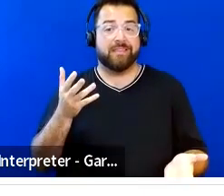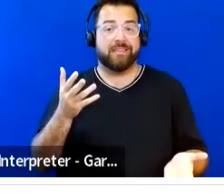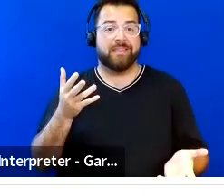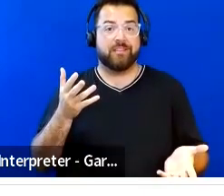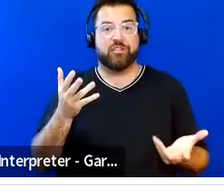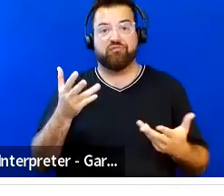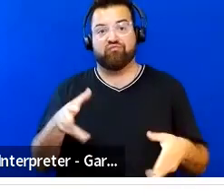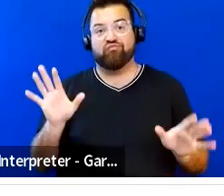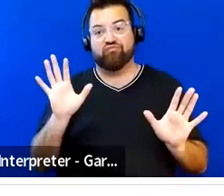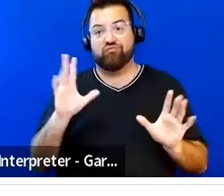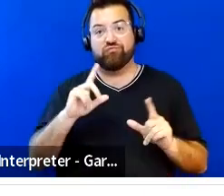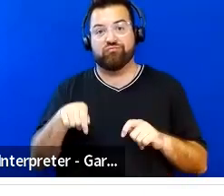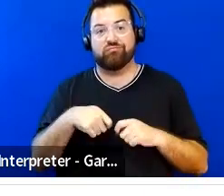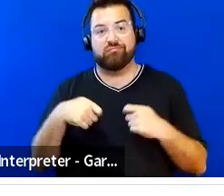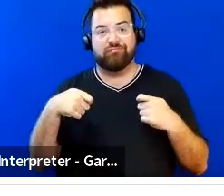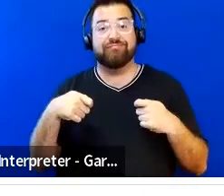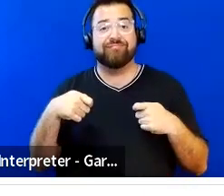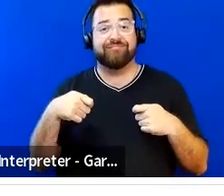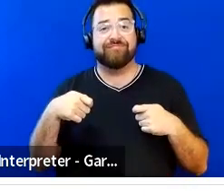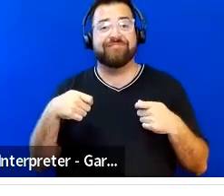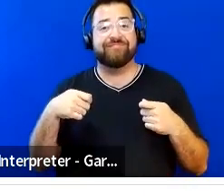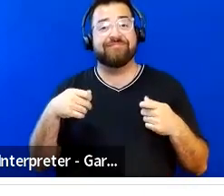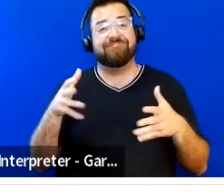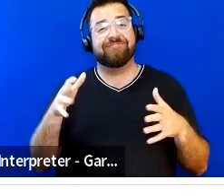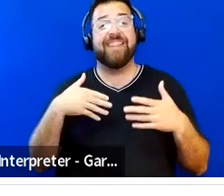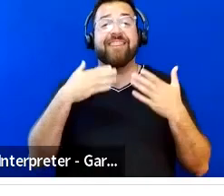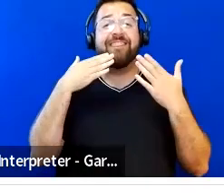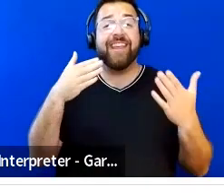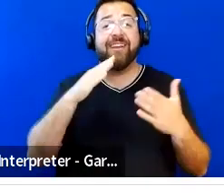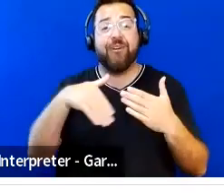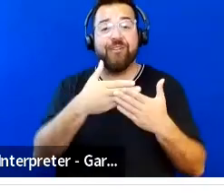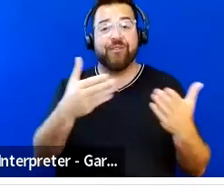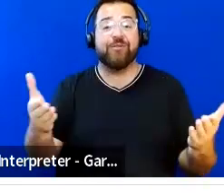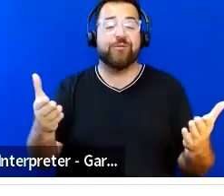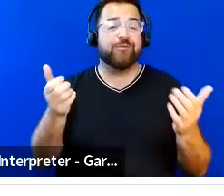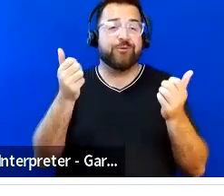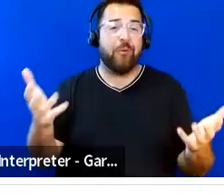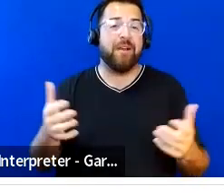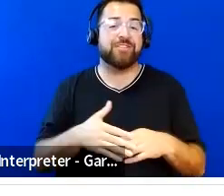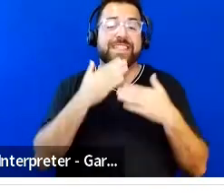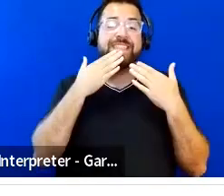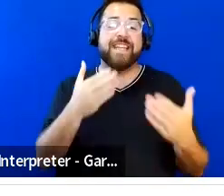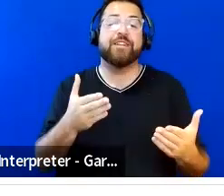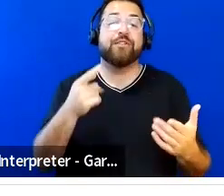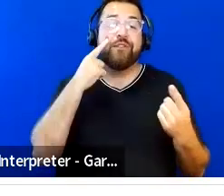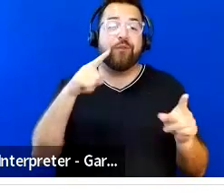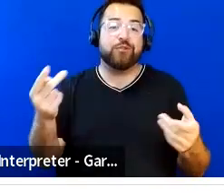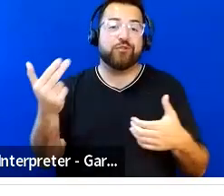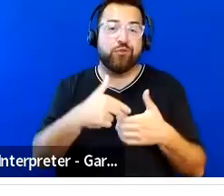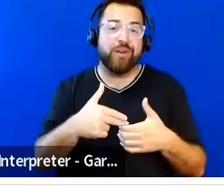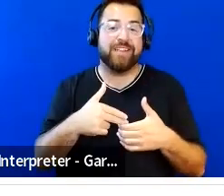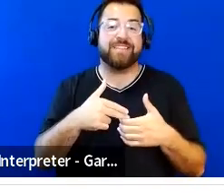call it. Thank you very much. Thank you so much for joining